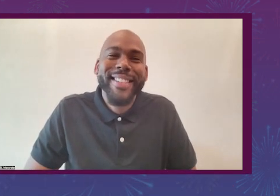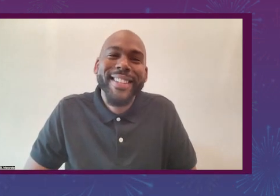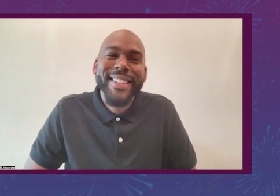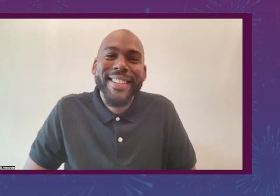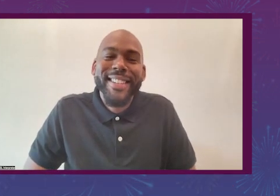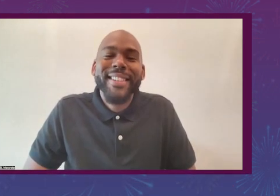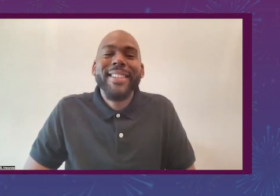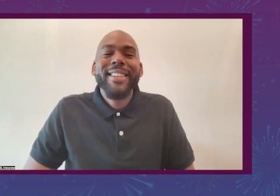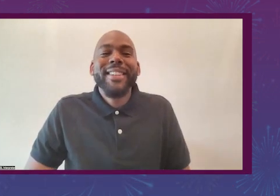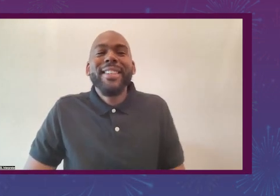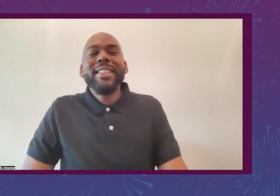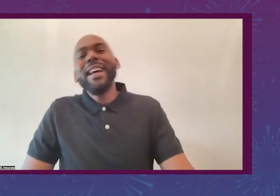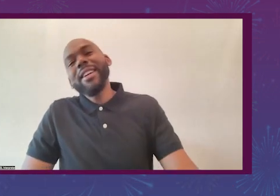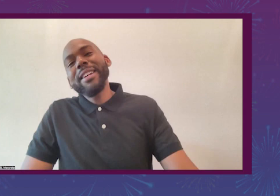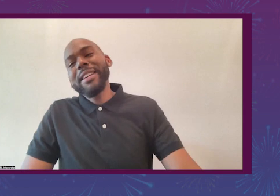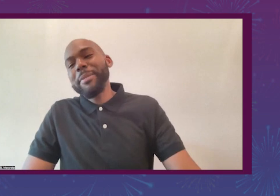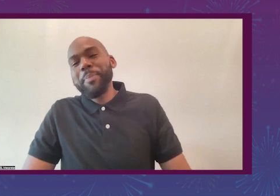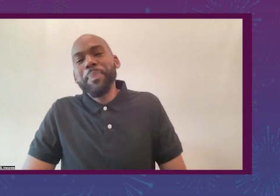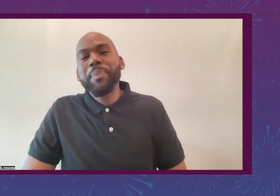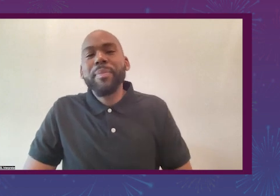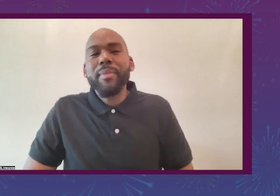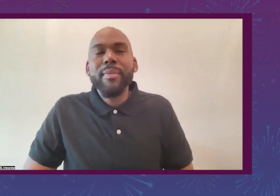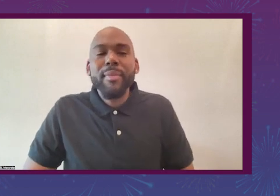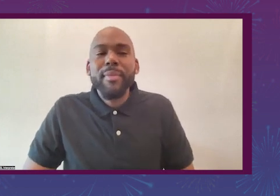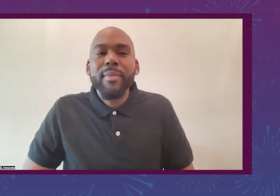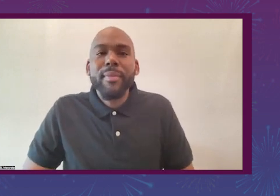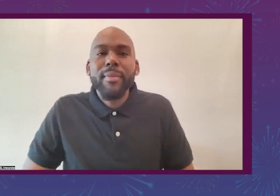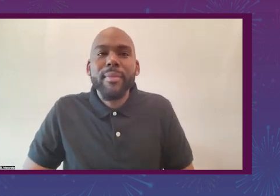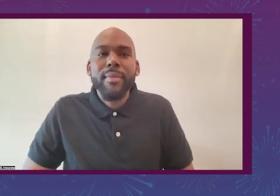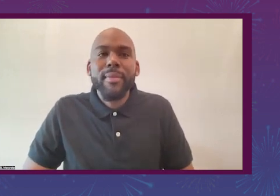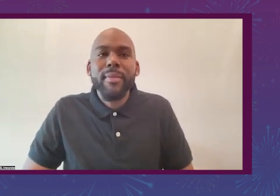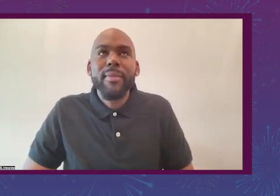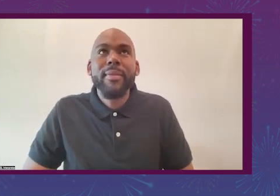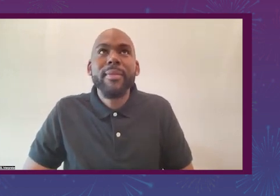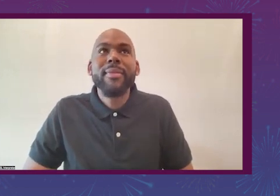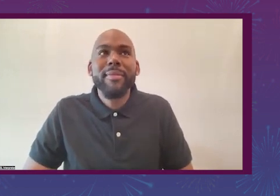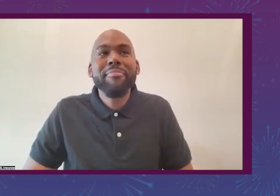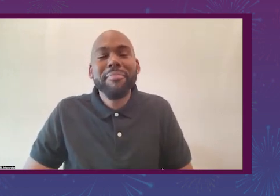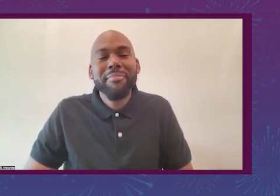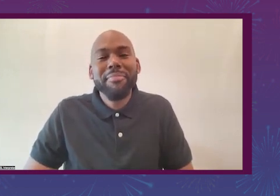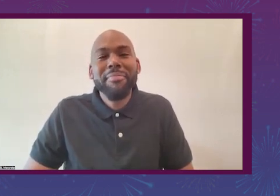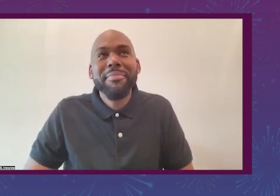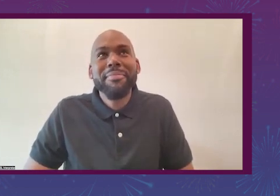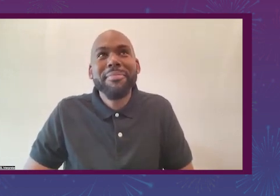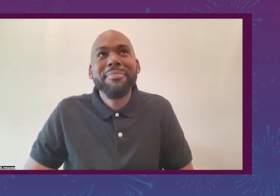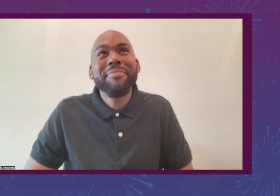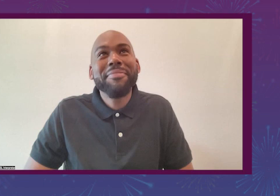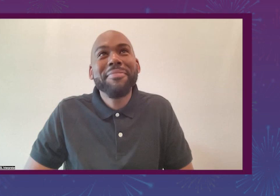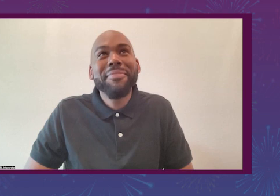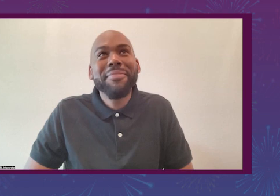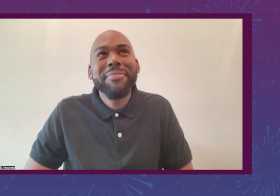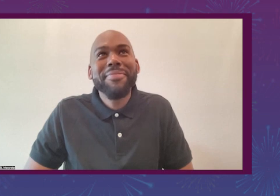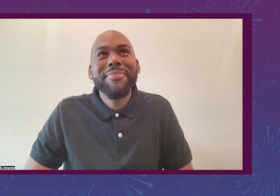Allie leaves the screen. Susan Mazrui, WID Board Chair and Director of Global Public Policy, AT&T.